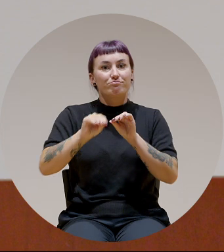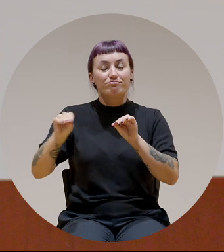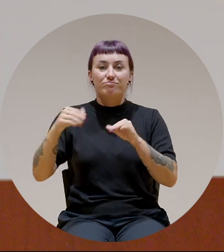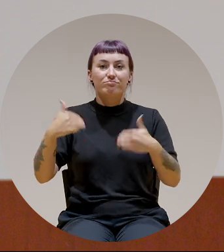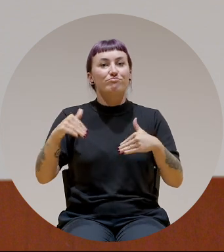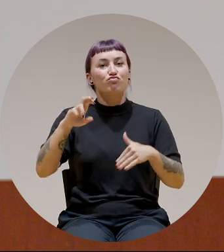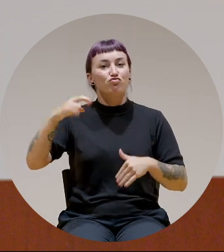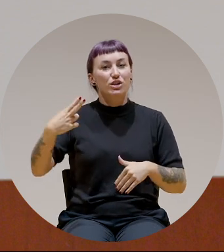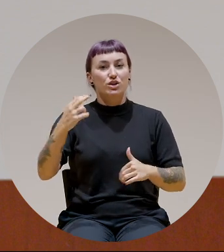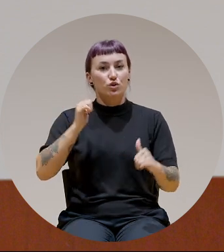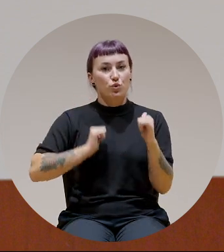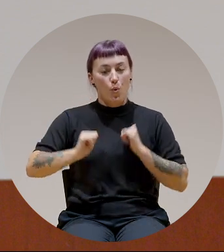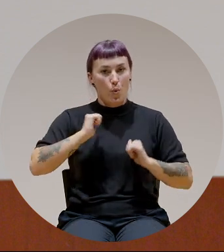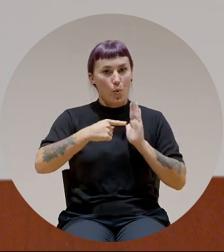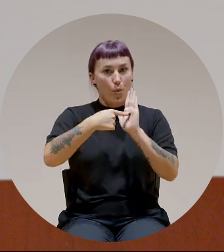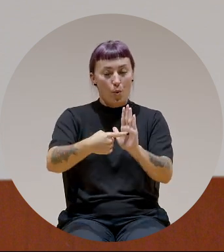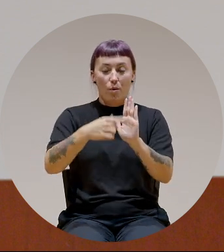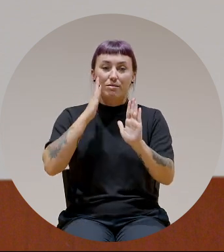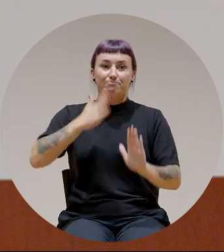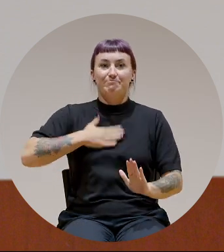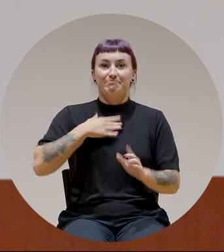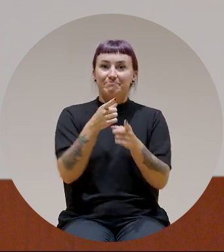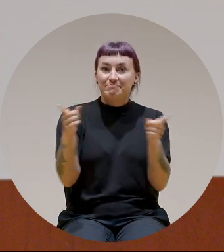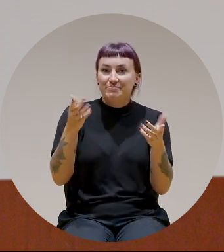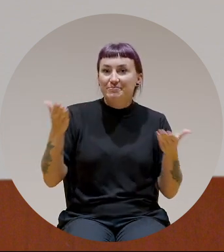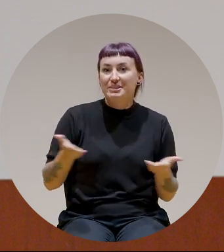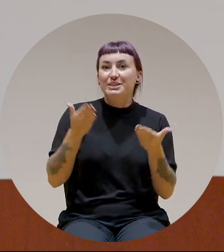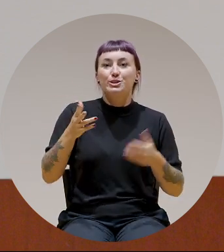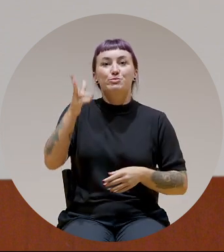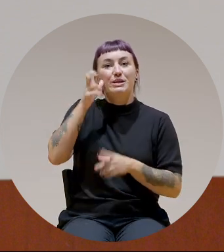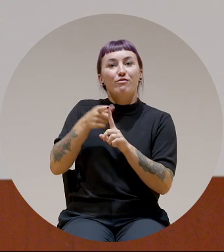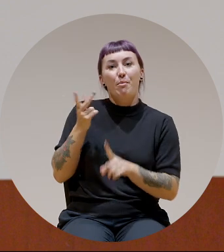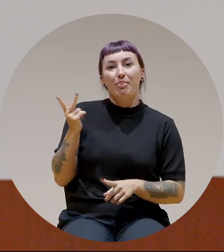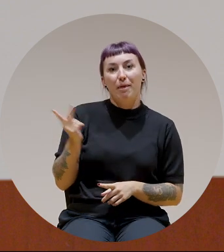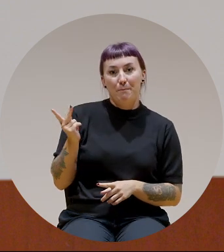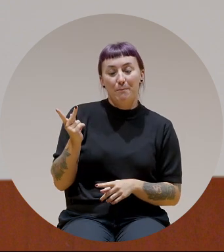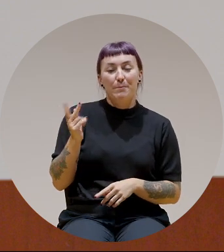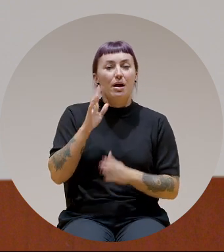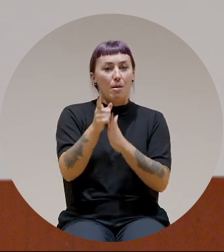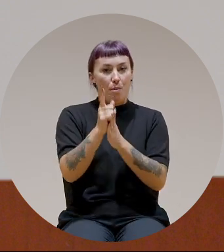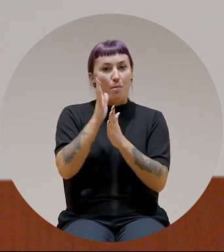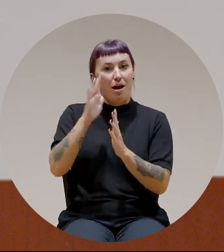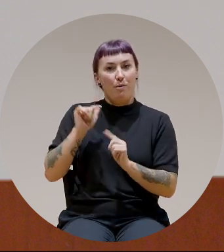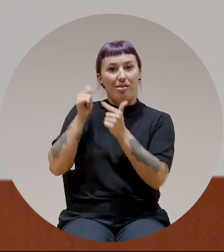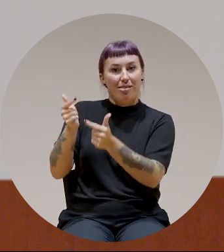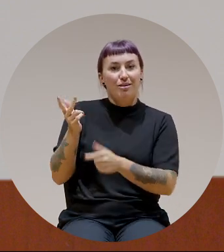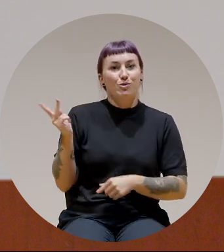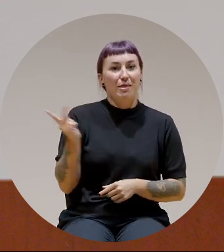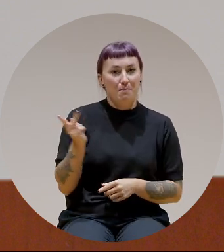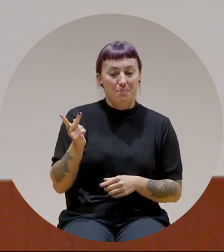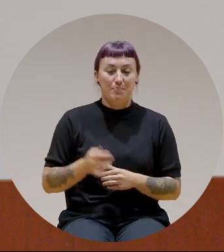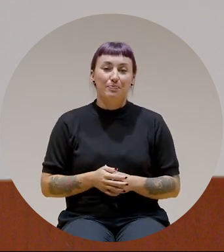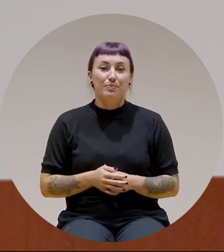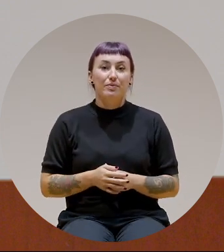this rich, substantive show. So I'm glad that all of you are here to hear from them. And in just a moment, I'll turn it over to